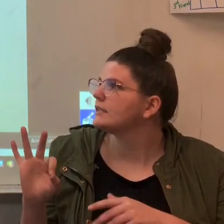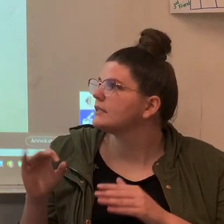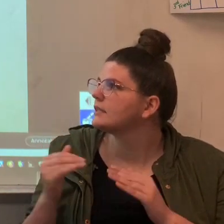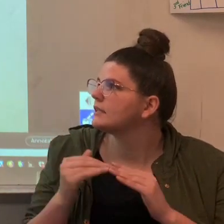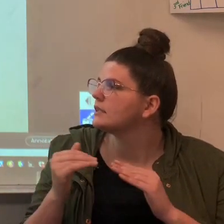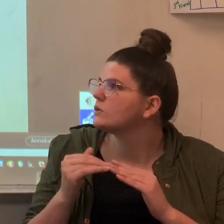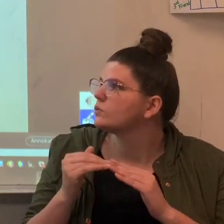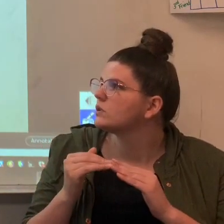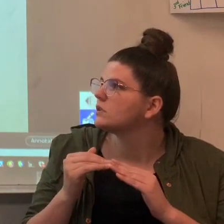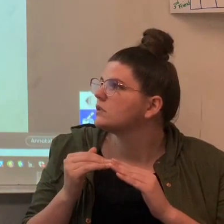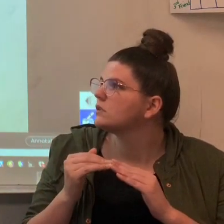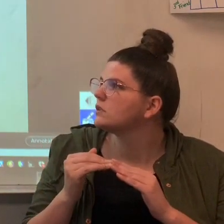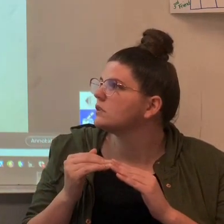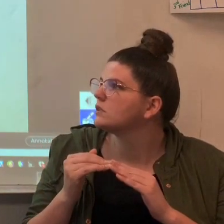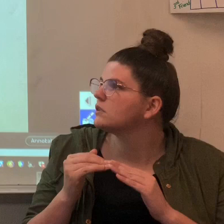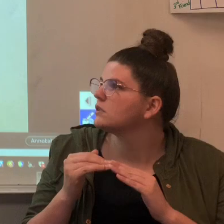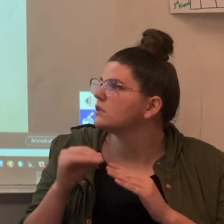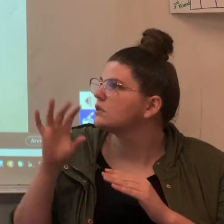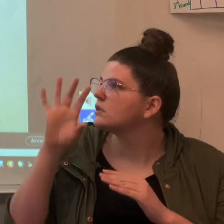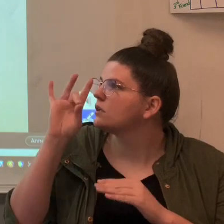us